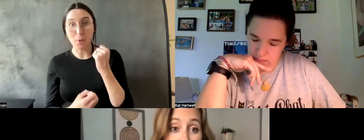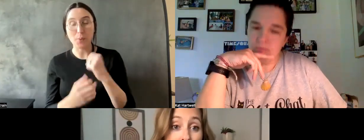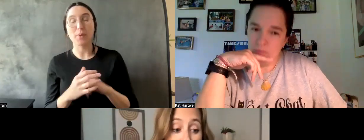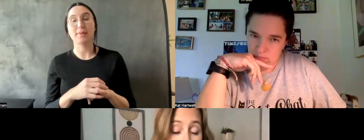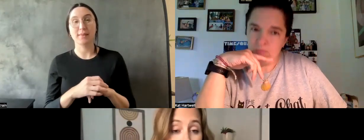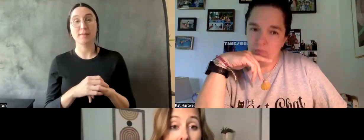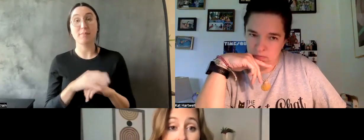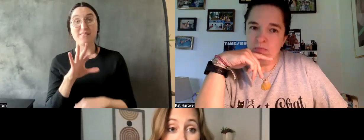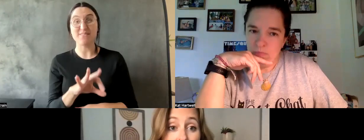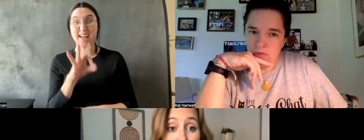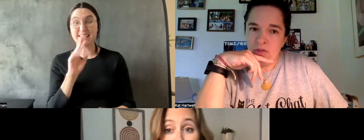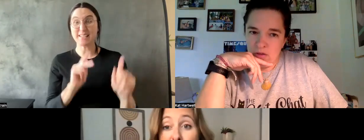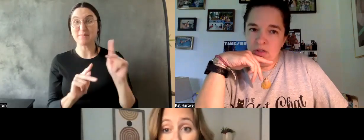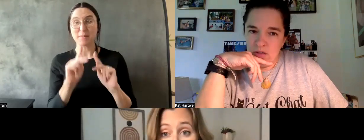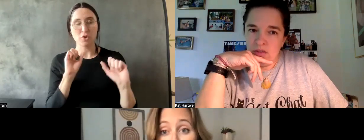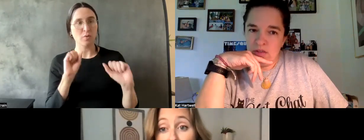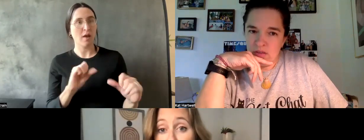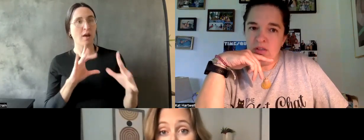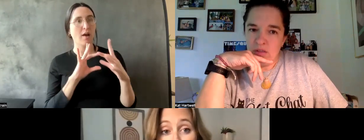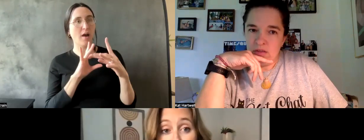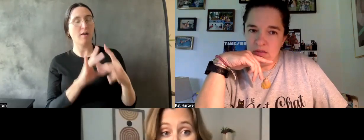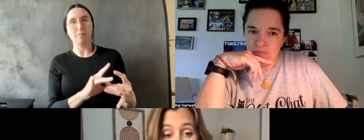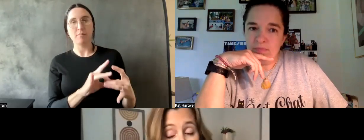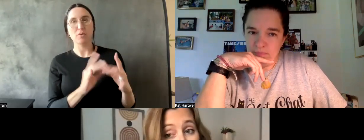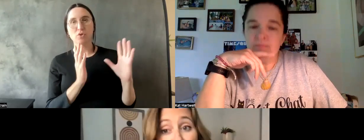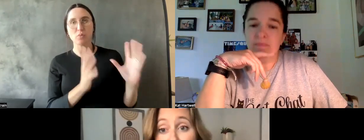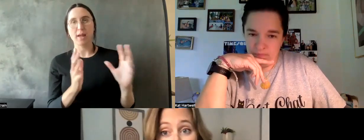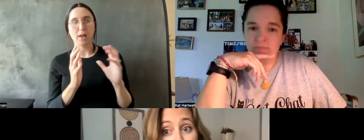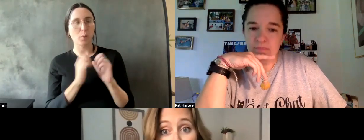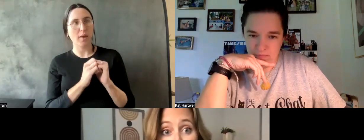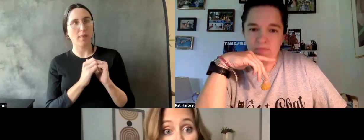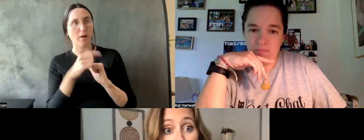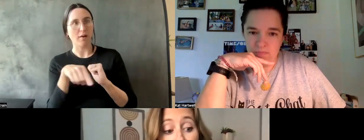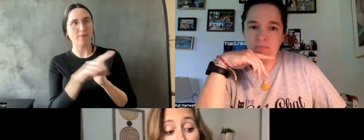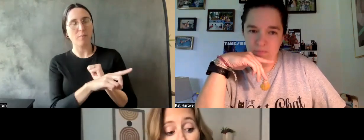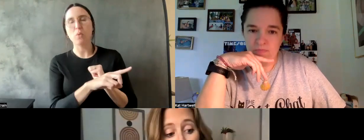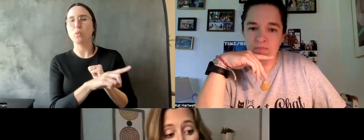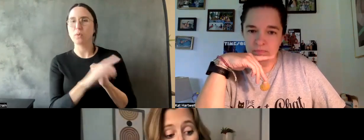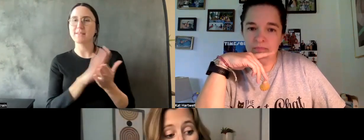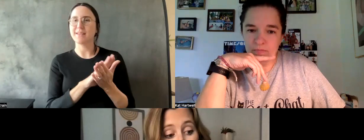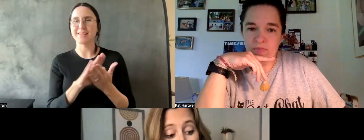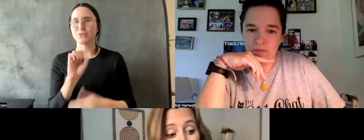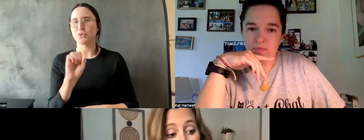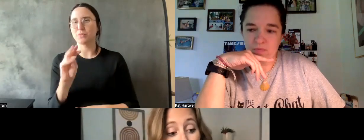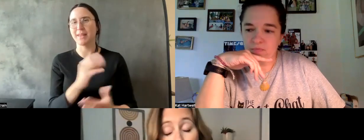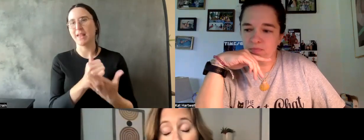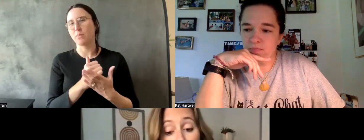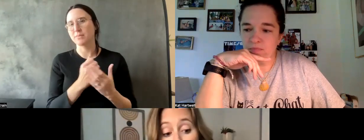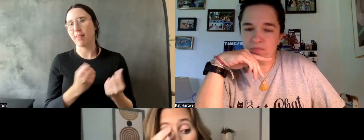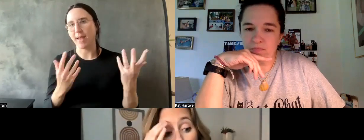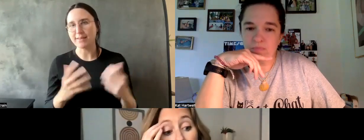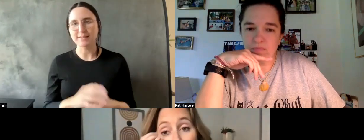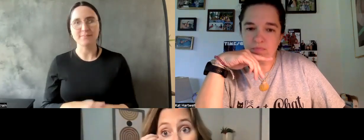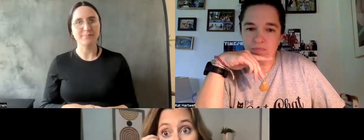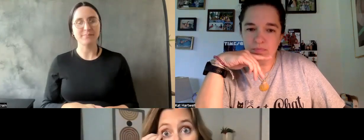find people that you can relate to, social media is makes it very easy to do that. And so yeah, I don't